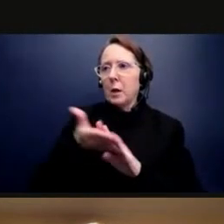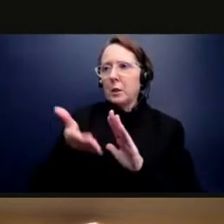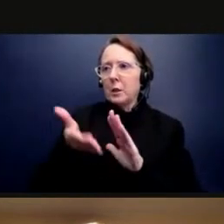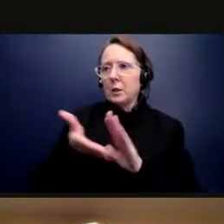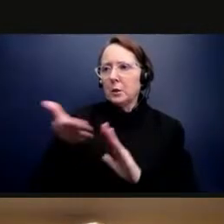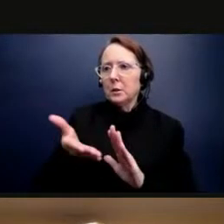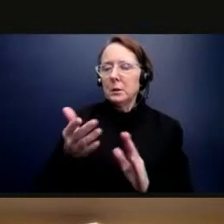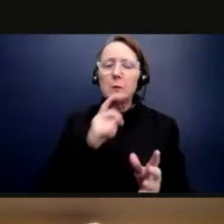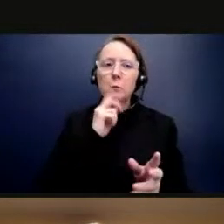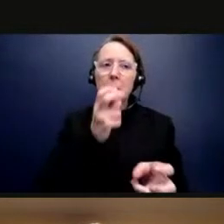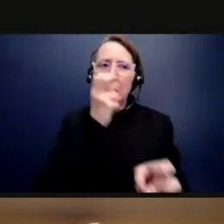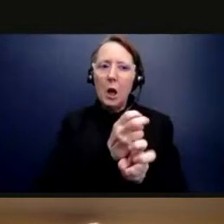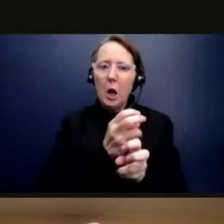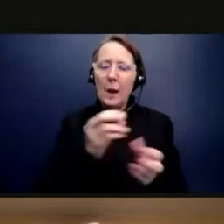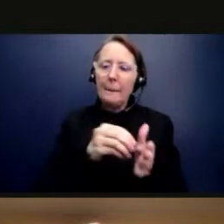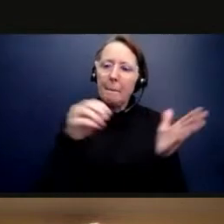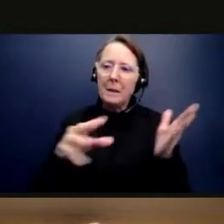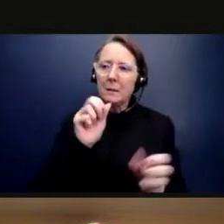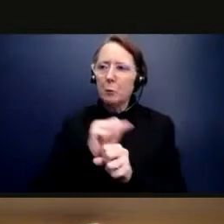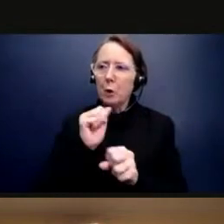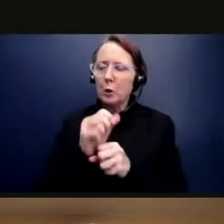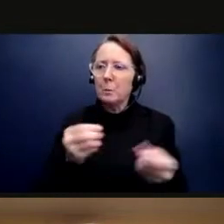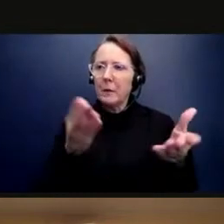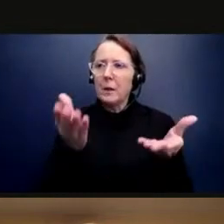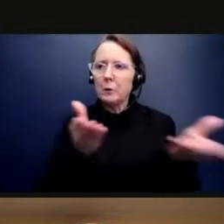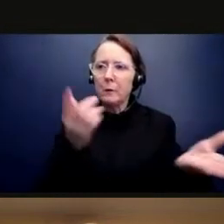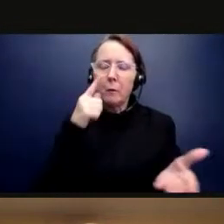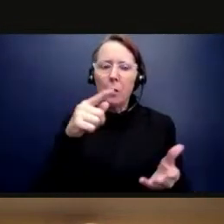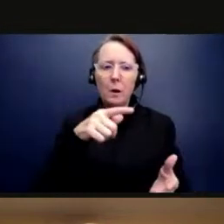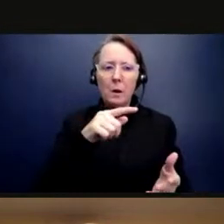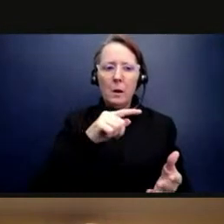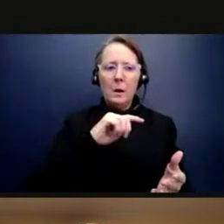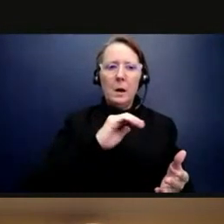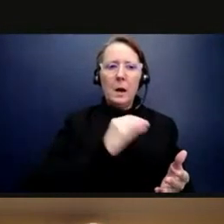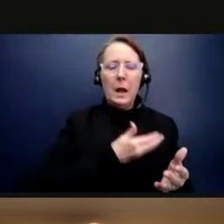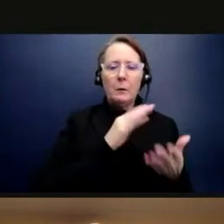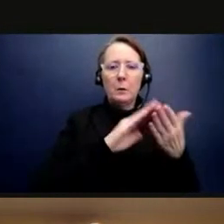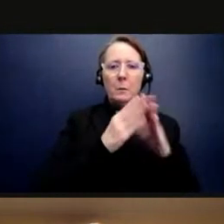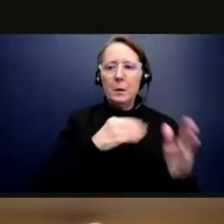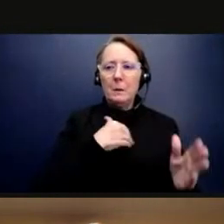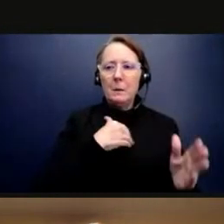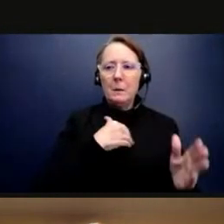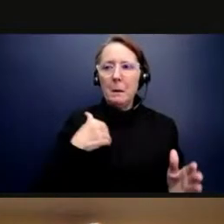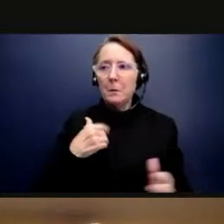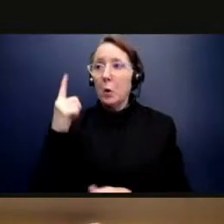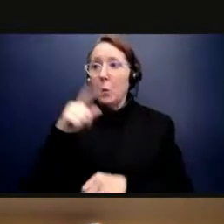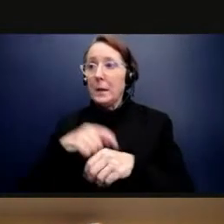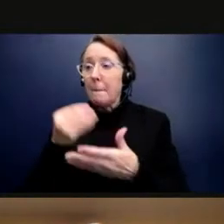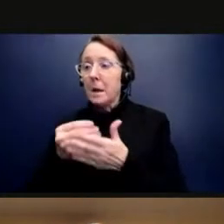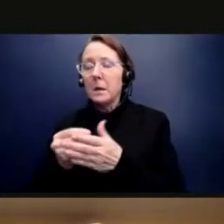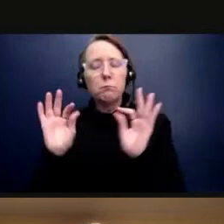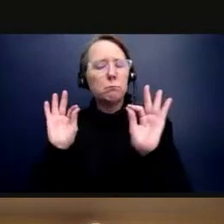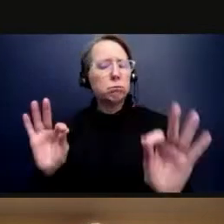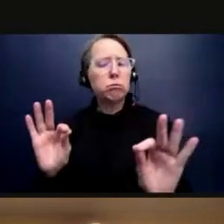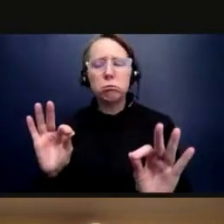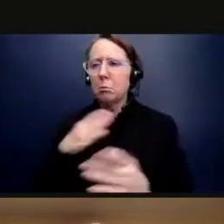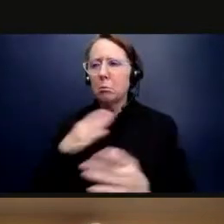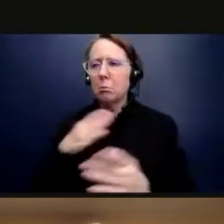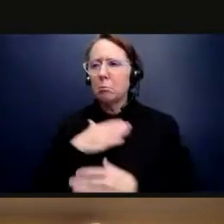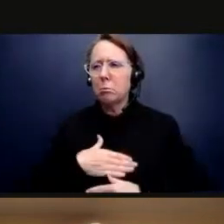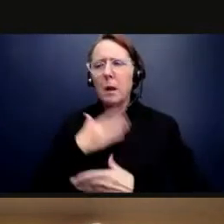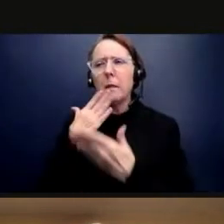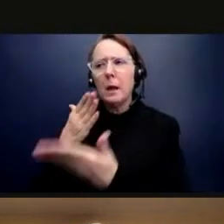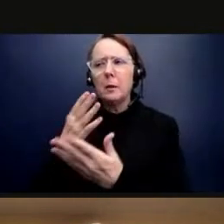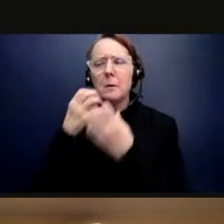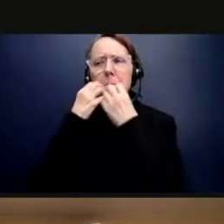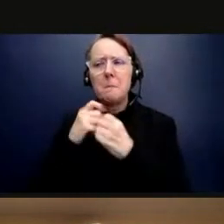expensive work to provide services for these community members. So one-time funds are great. We appreciate it. We care deeply, but we got to